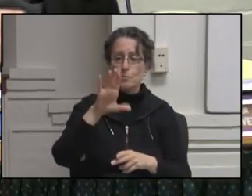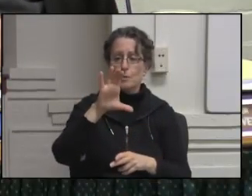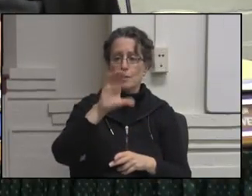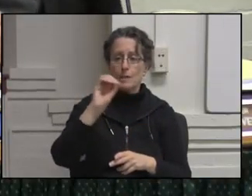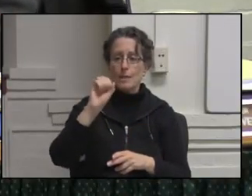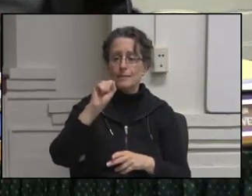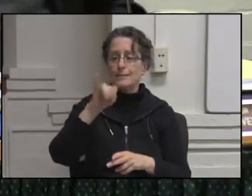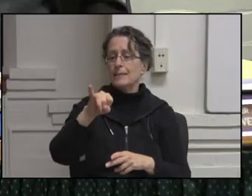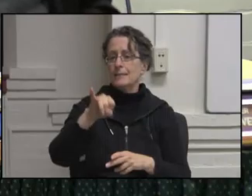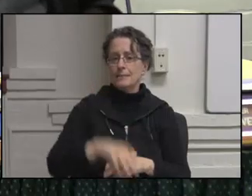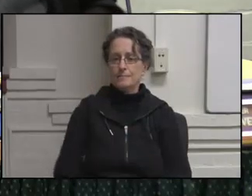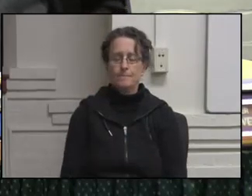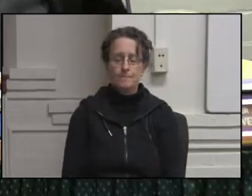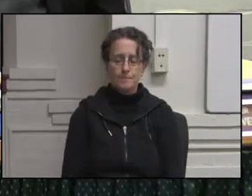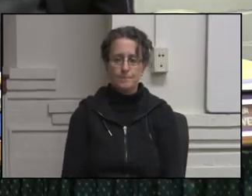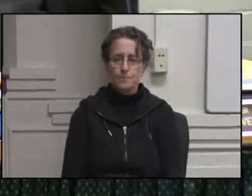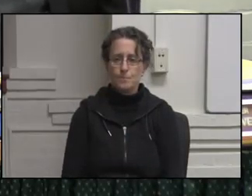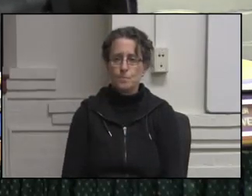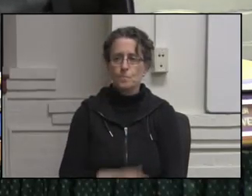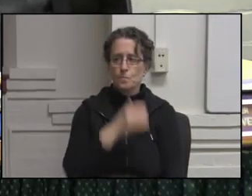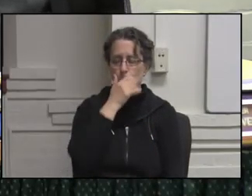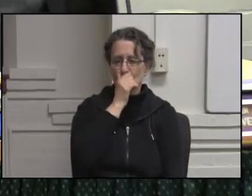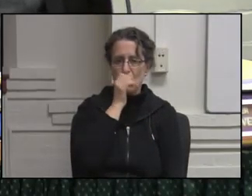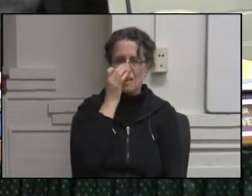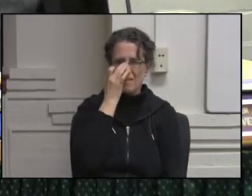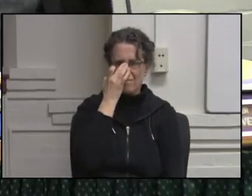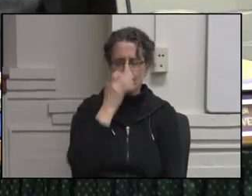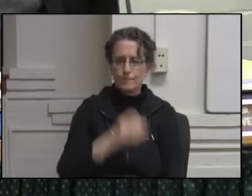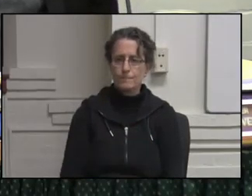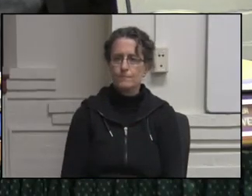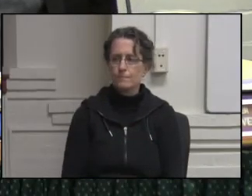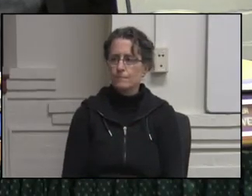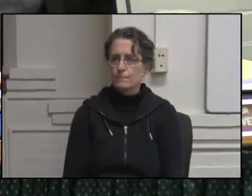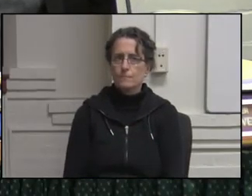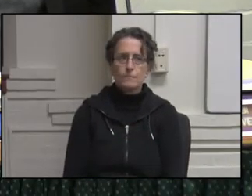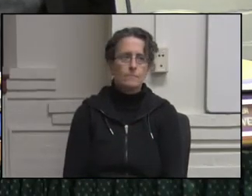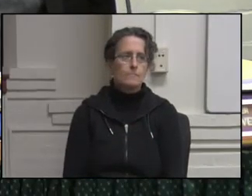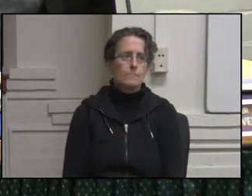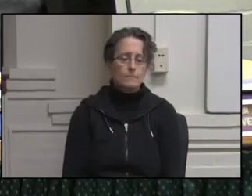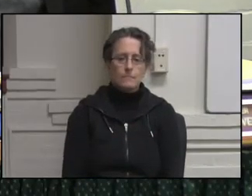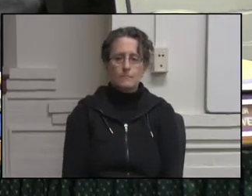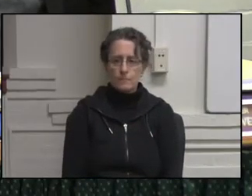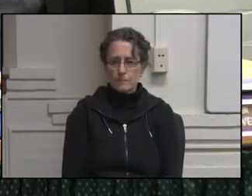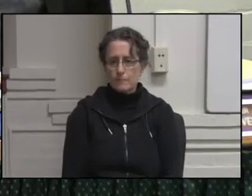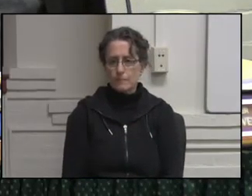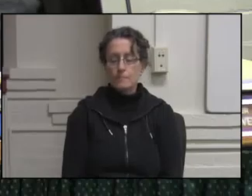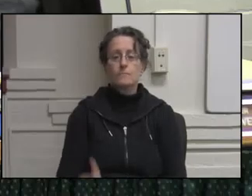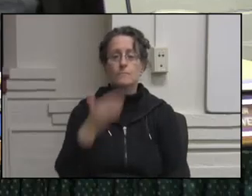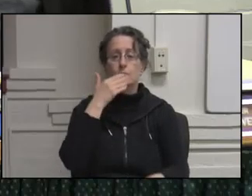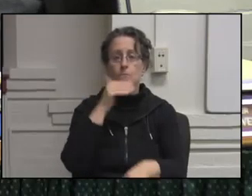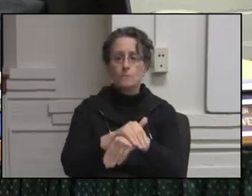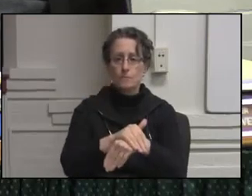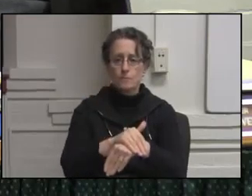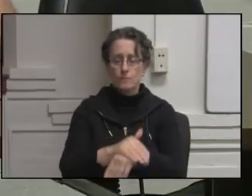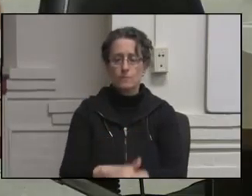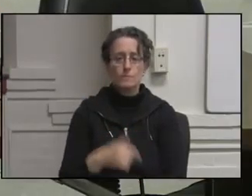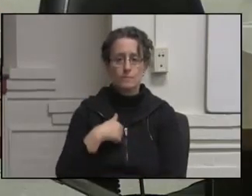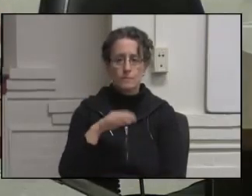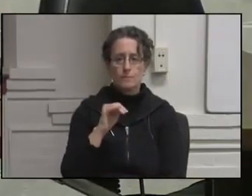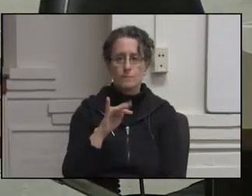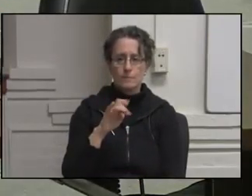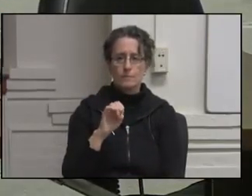you, Mike. No, currently as the LELP. Yeah, I'm not doing that. So good evening, I'm Mike